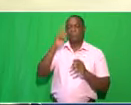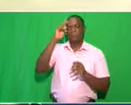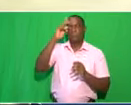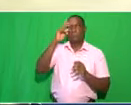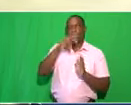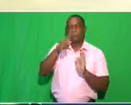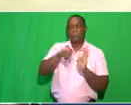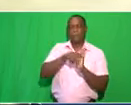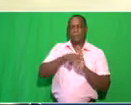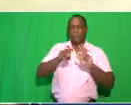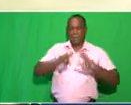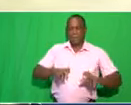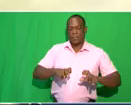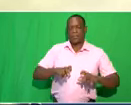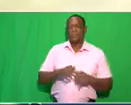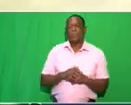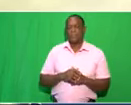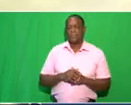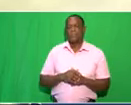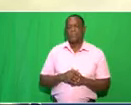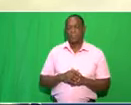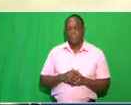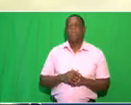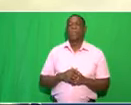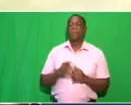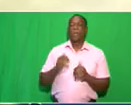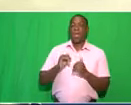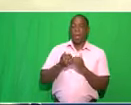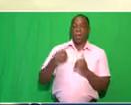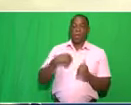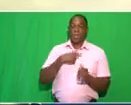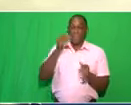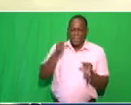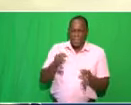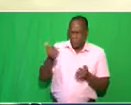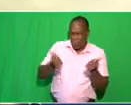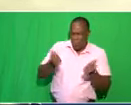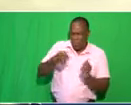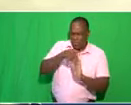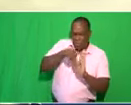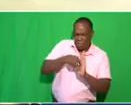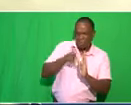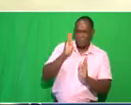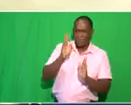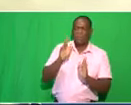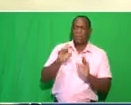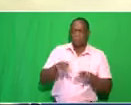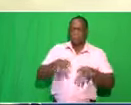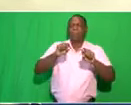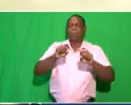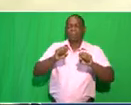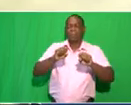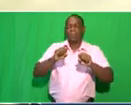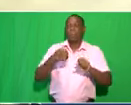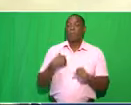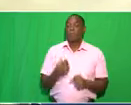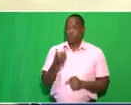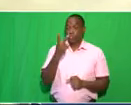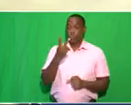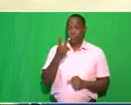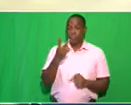of our findings on potential policy options. We have two sessions planned for you today. Today is our